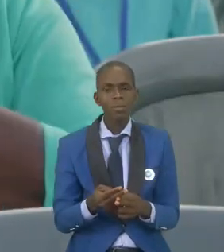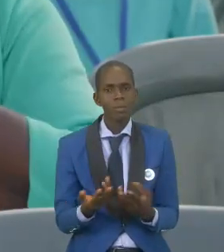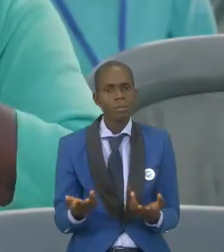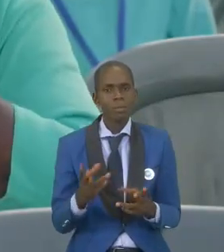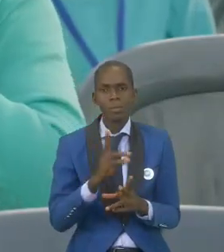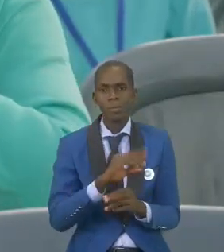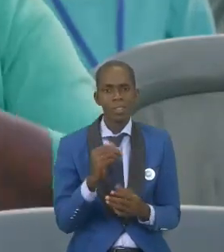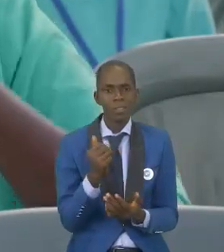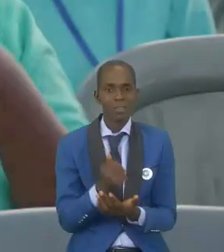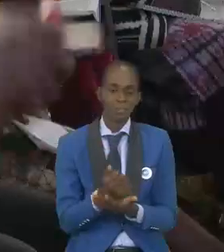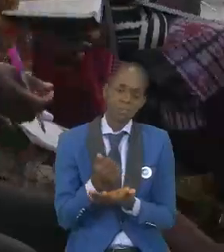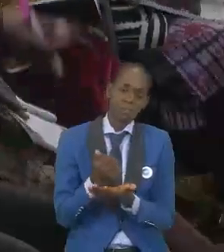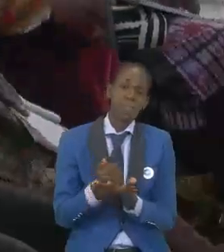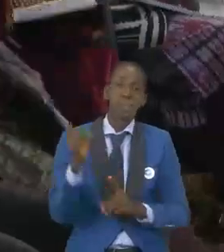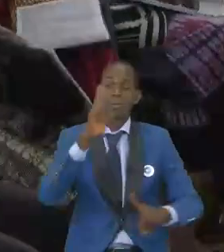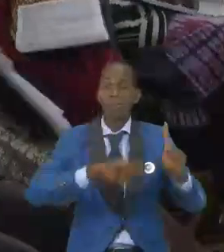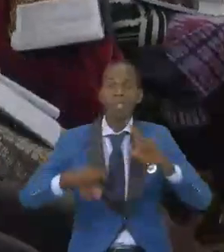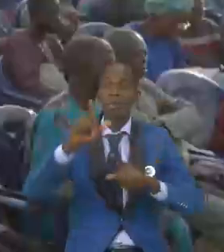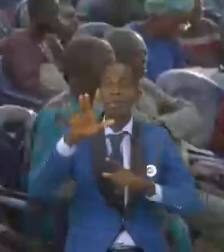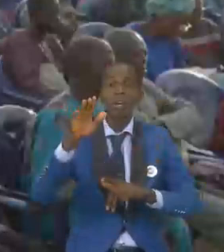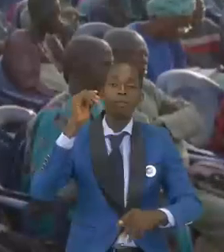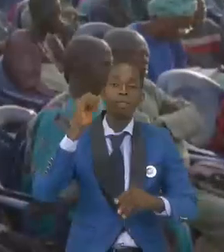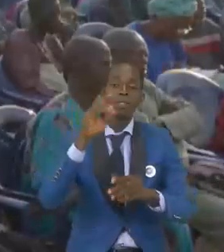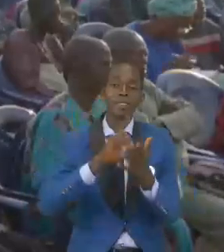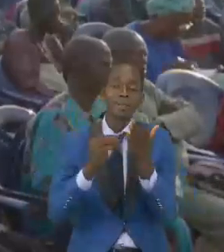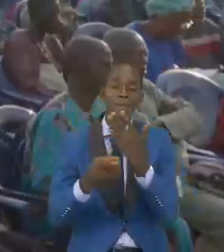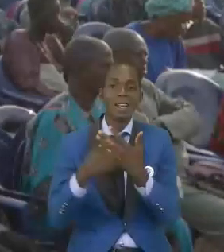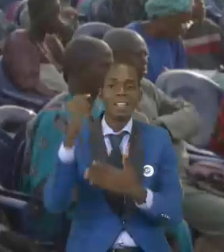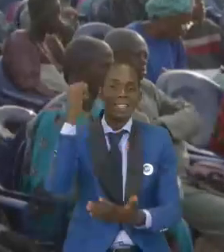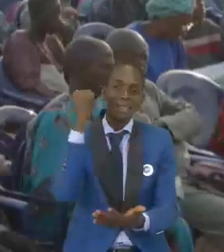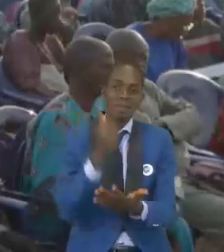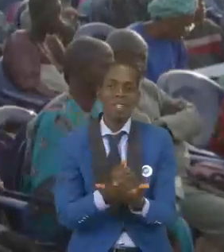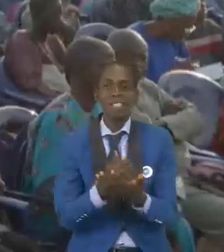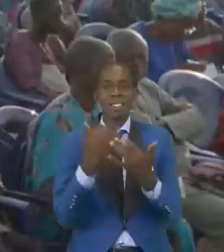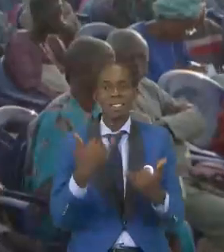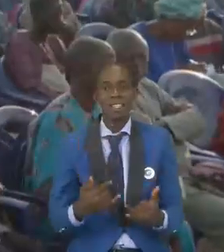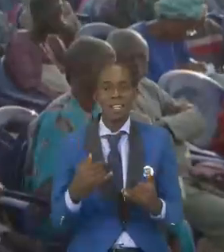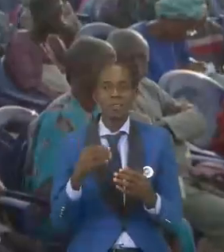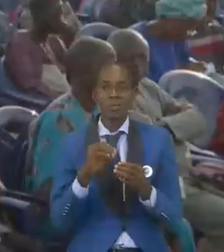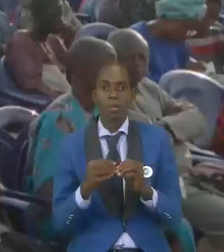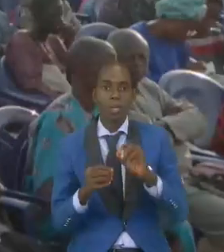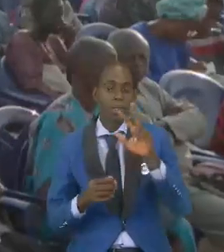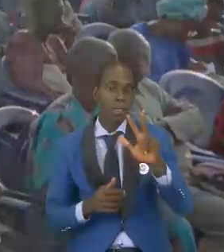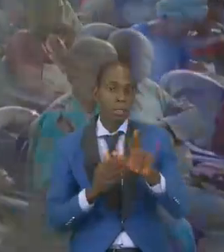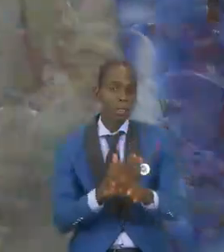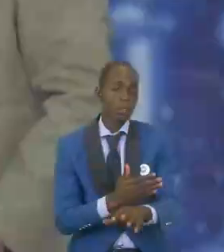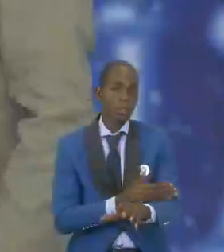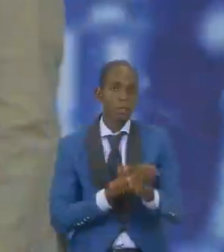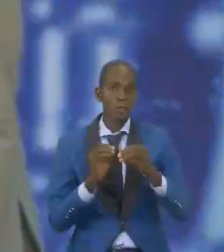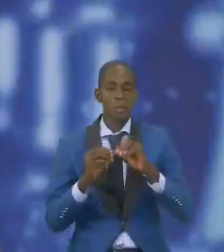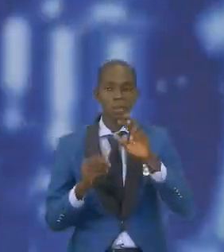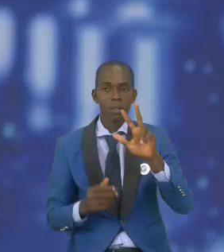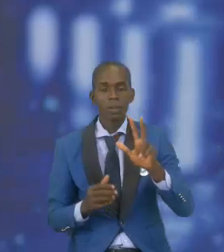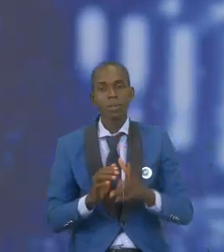December 25, amen. Let's come to number three here. Look at number three here.